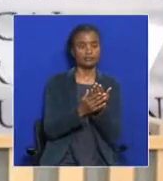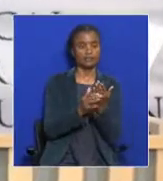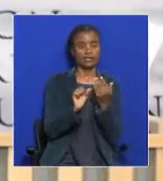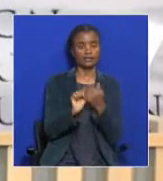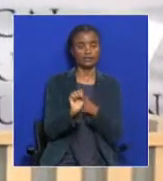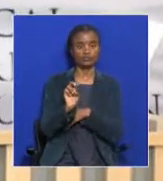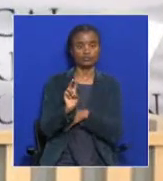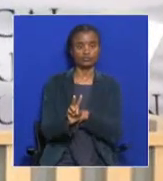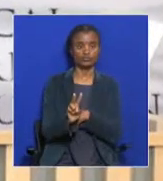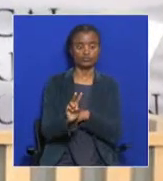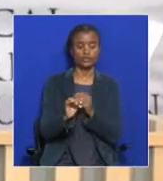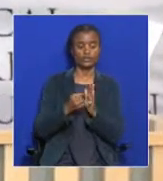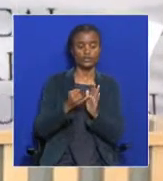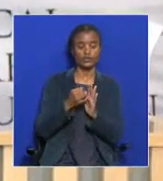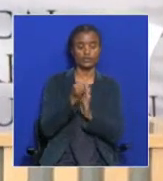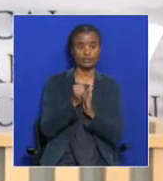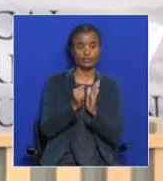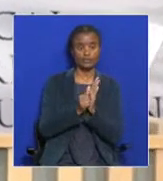record.